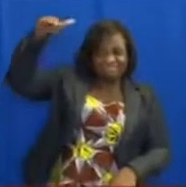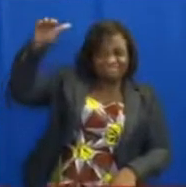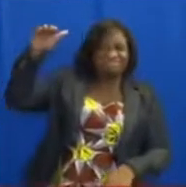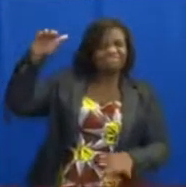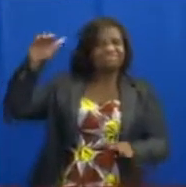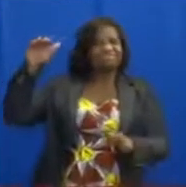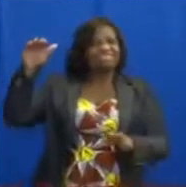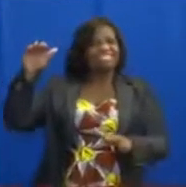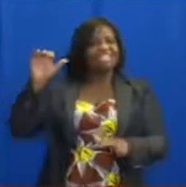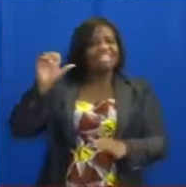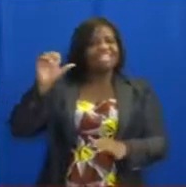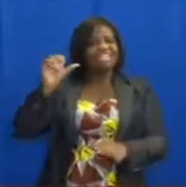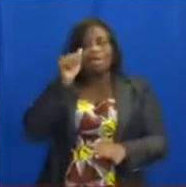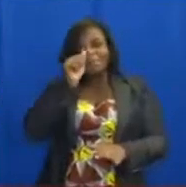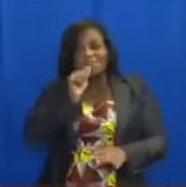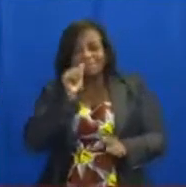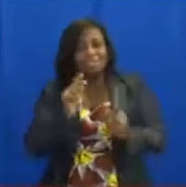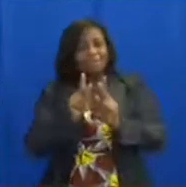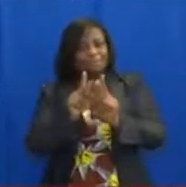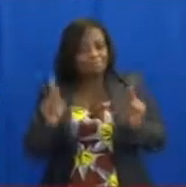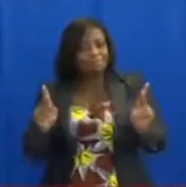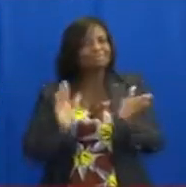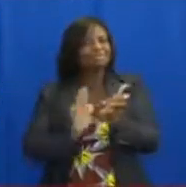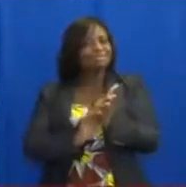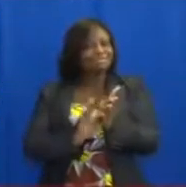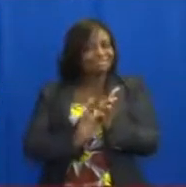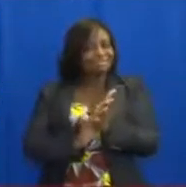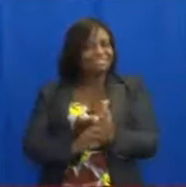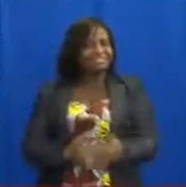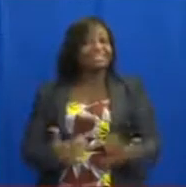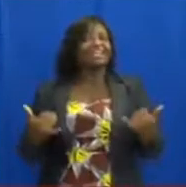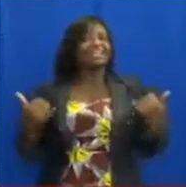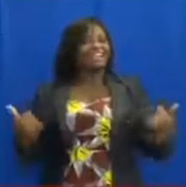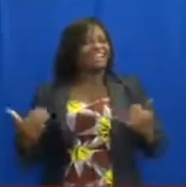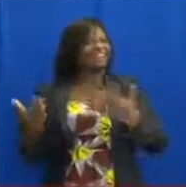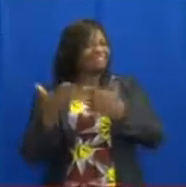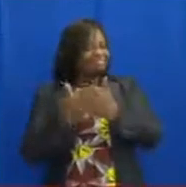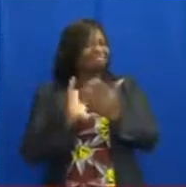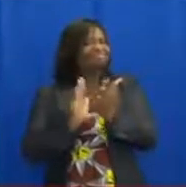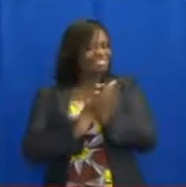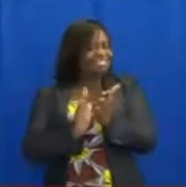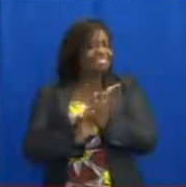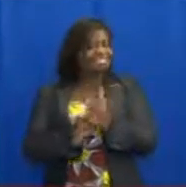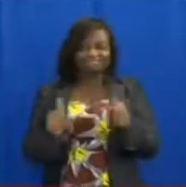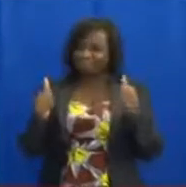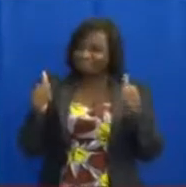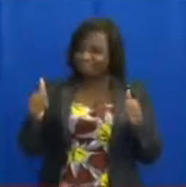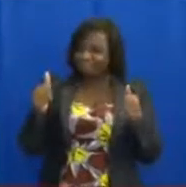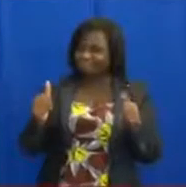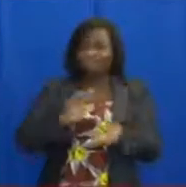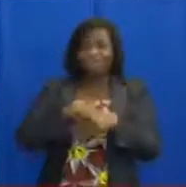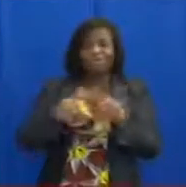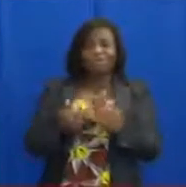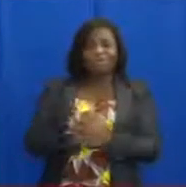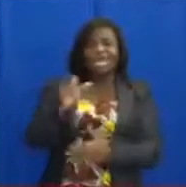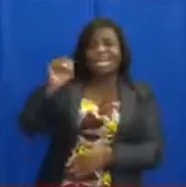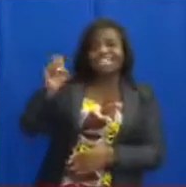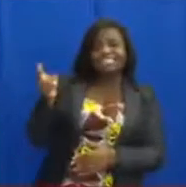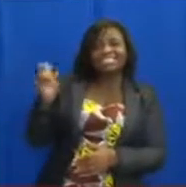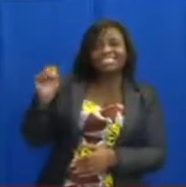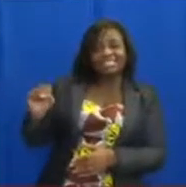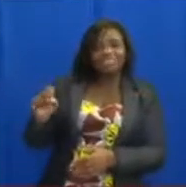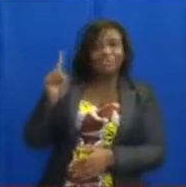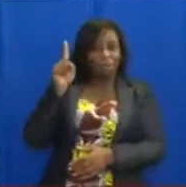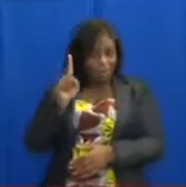junior high, in both private and public schools, will be back in school. All SHS